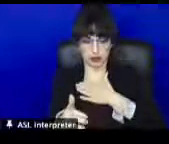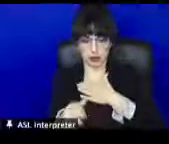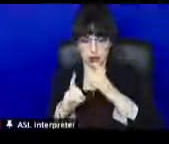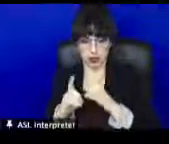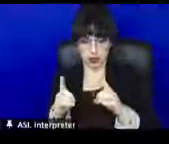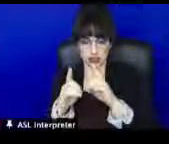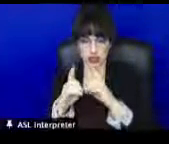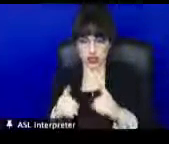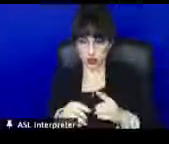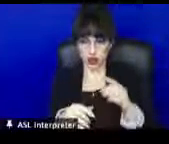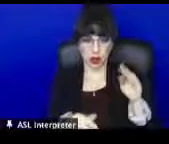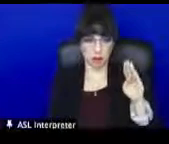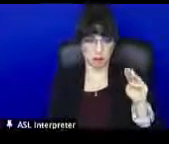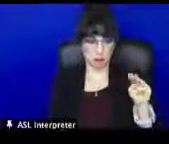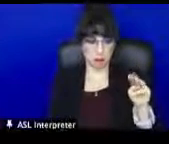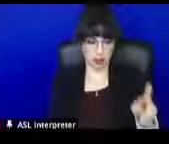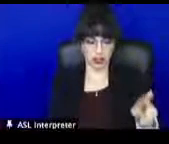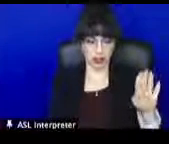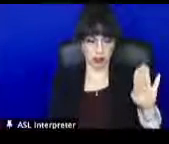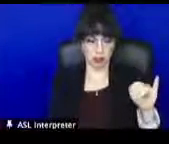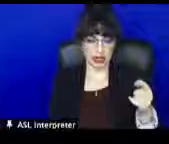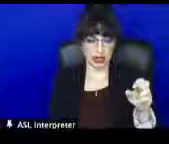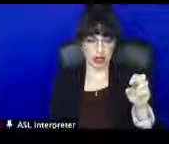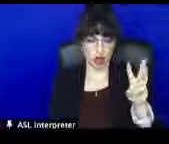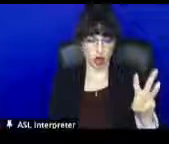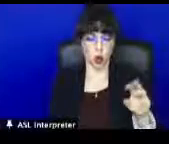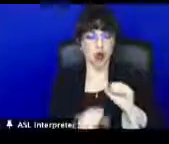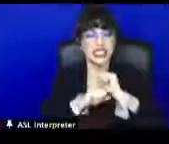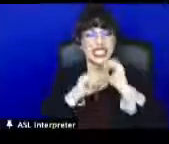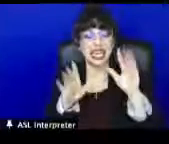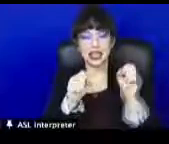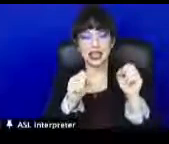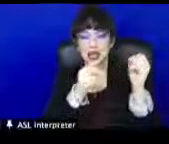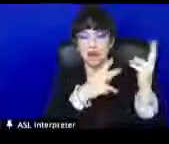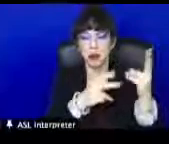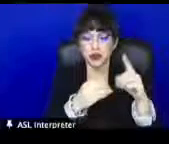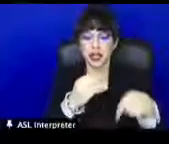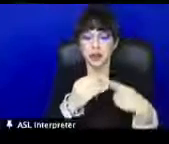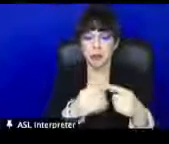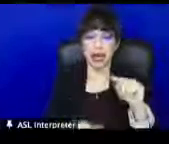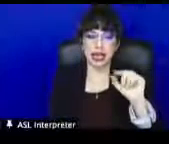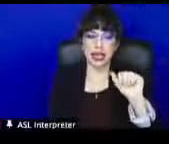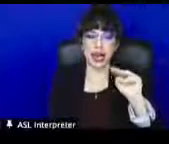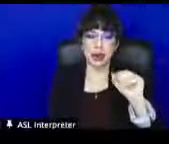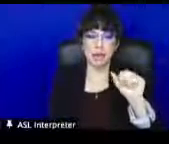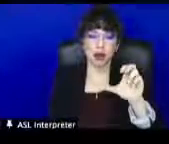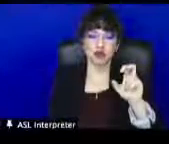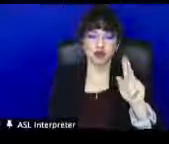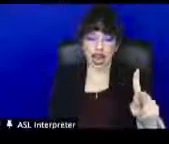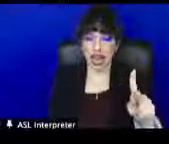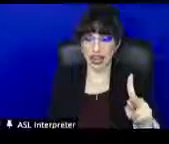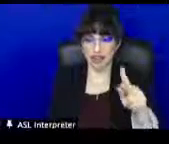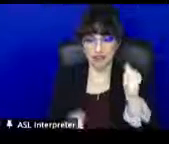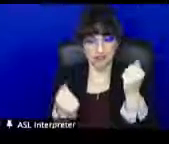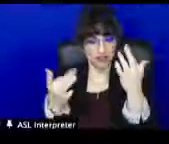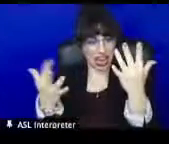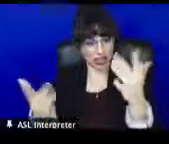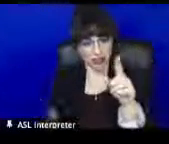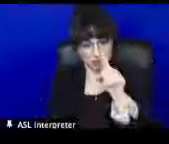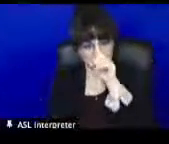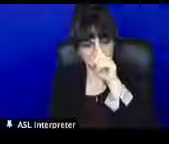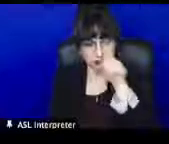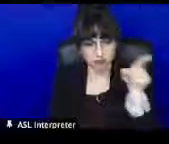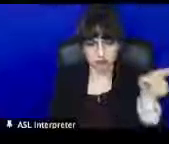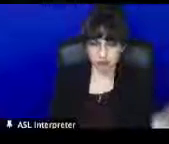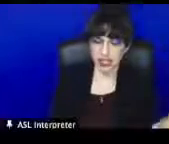writing, Mr. Bigelow did not have anything posted about the Tamarack fire, despite the fact that members